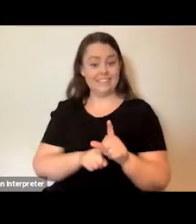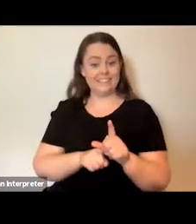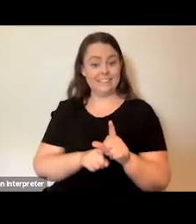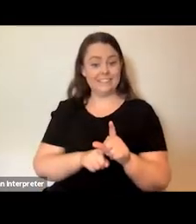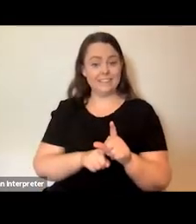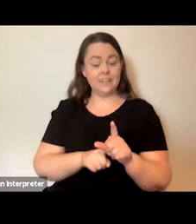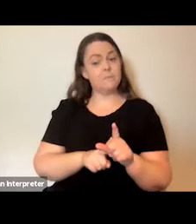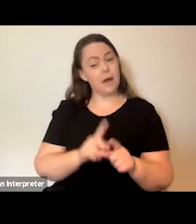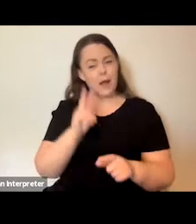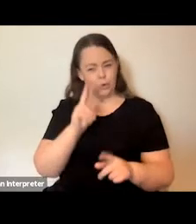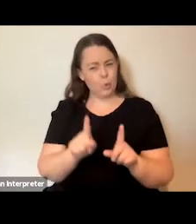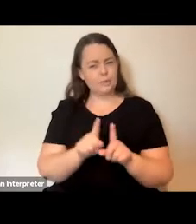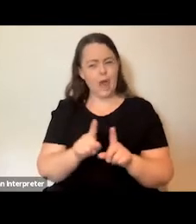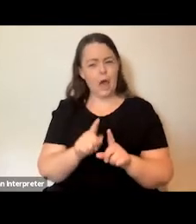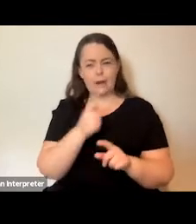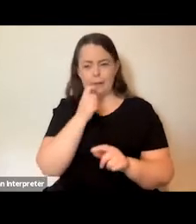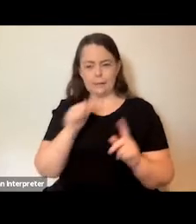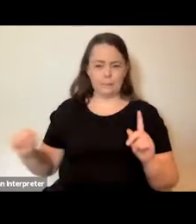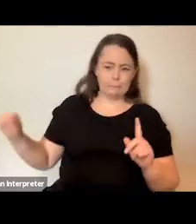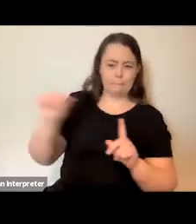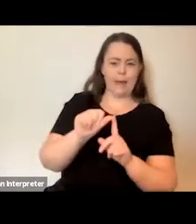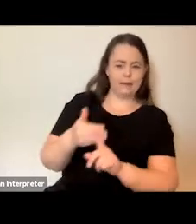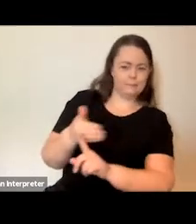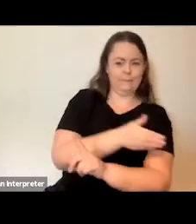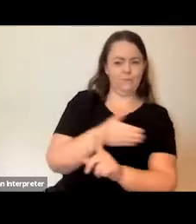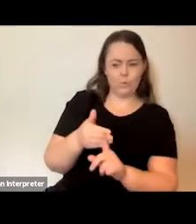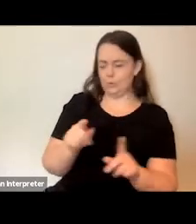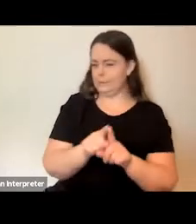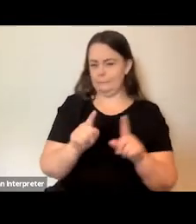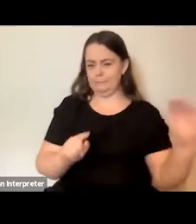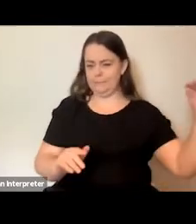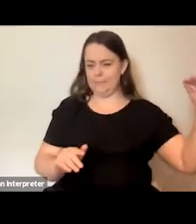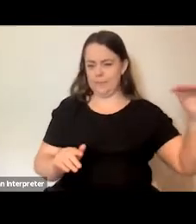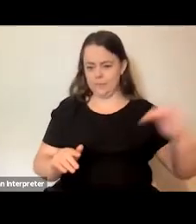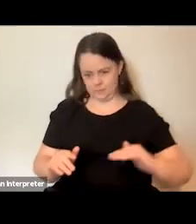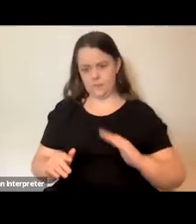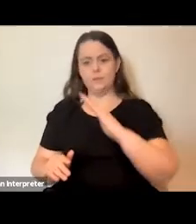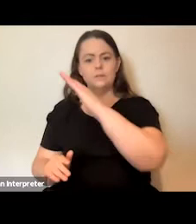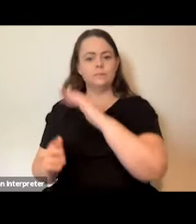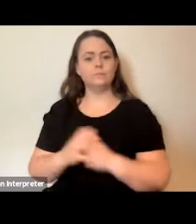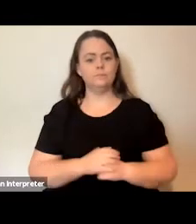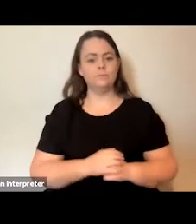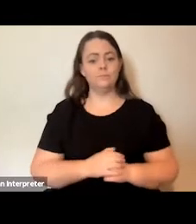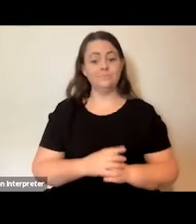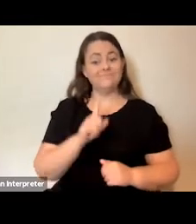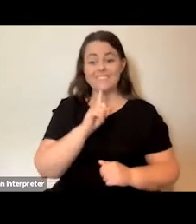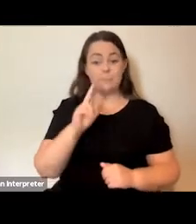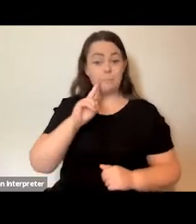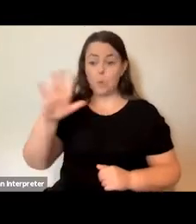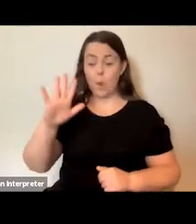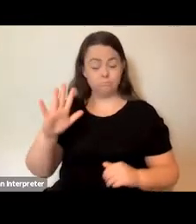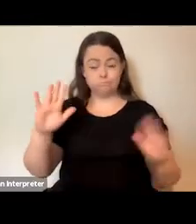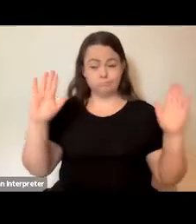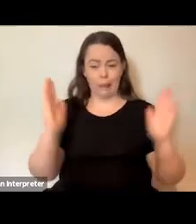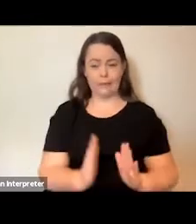recovered. So last year we saw that kind of increase in the proportion of participants reporting that the perceived purity was low, and we saw